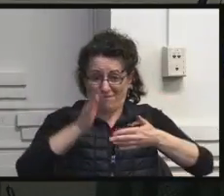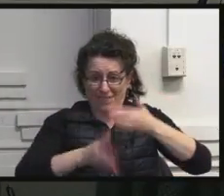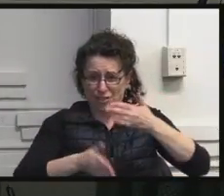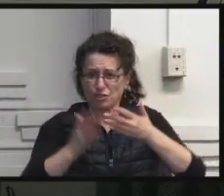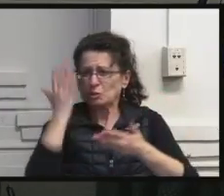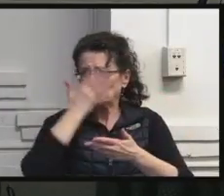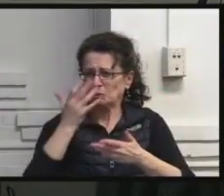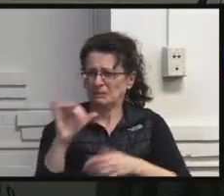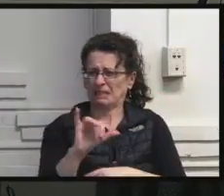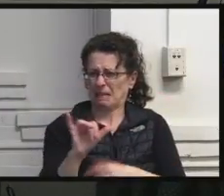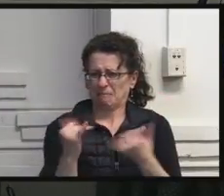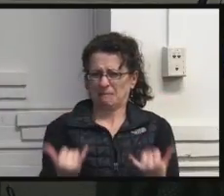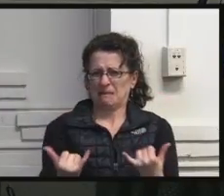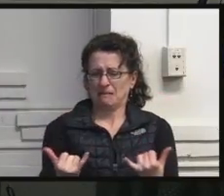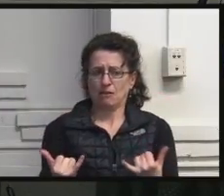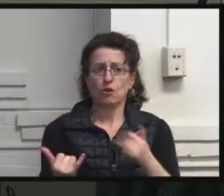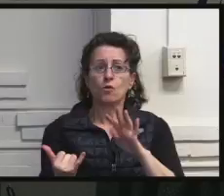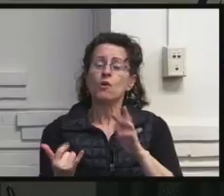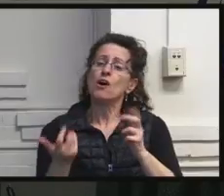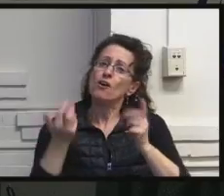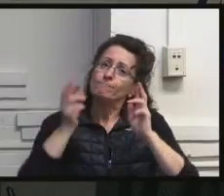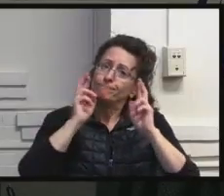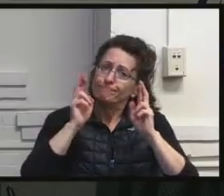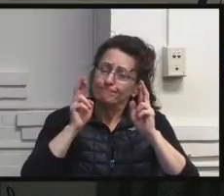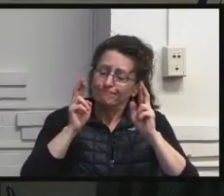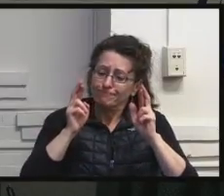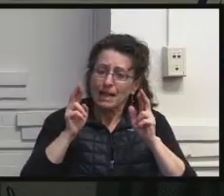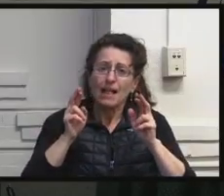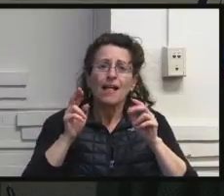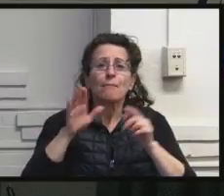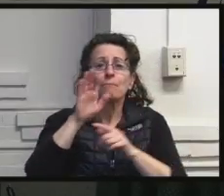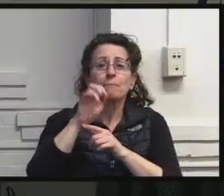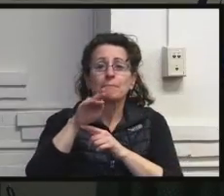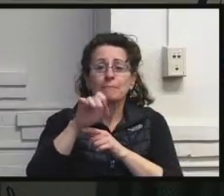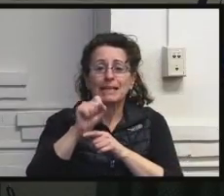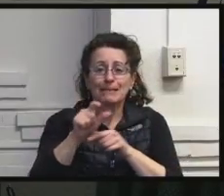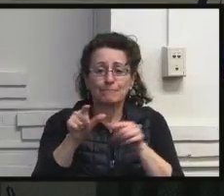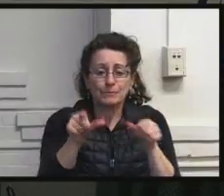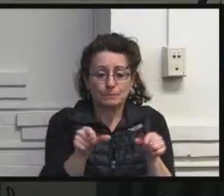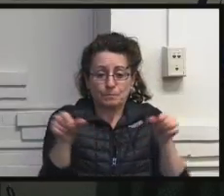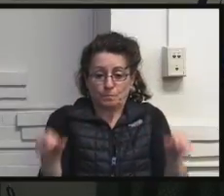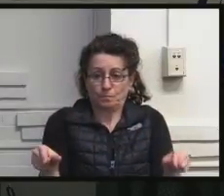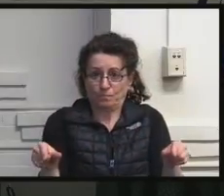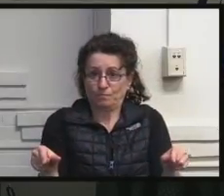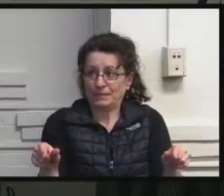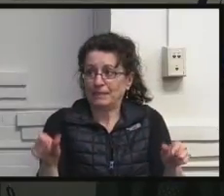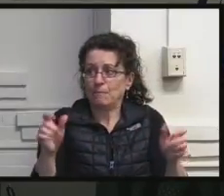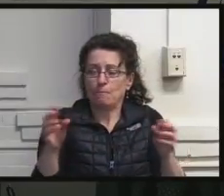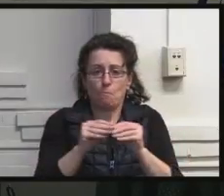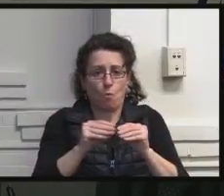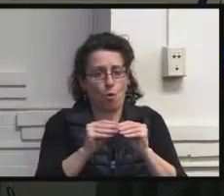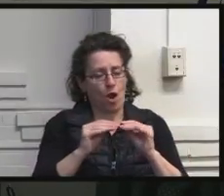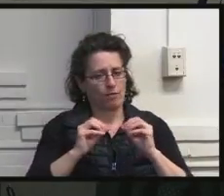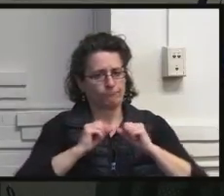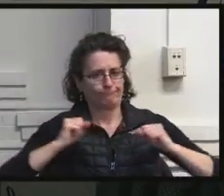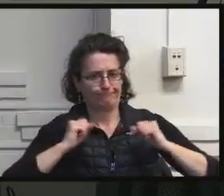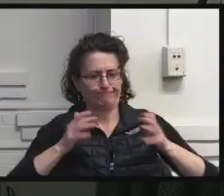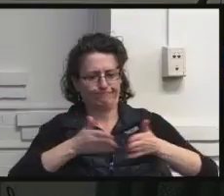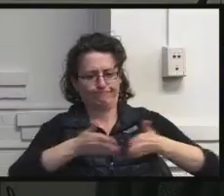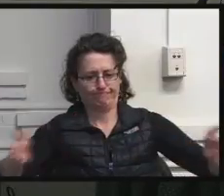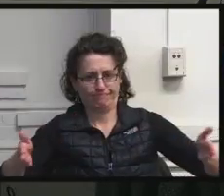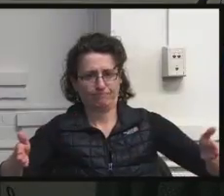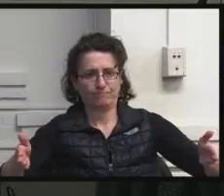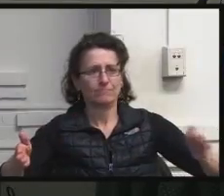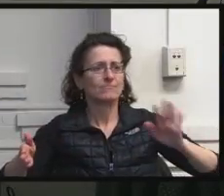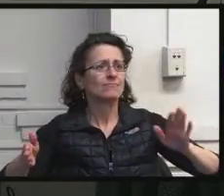to try to widen as much as we can with the existing beams, but we're not going to be able to get much out of it, because basically you're cantilevering that deck over your